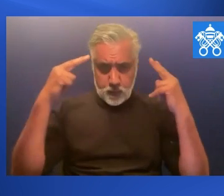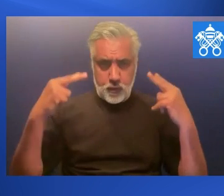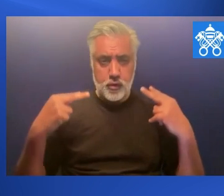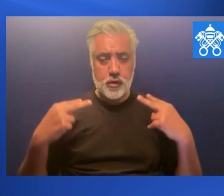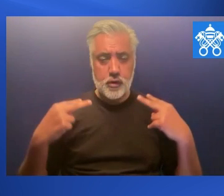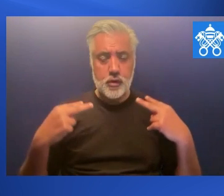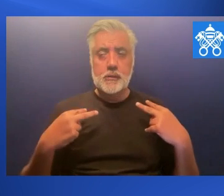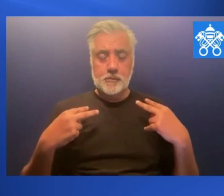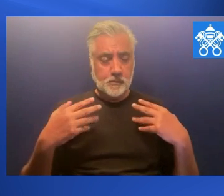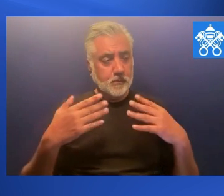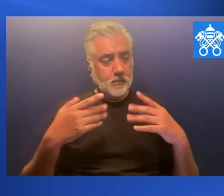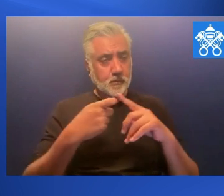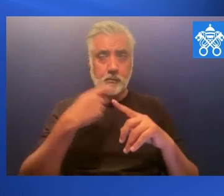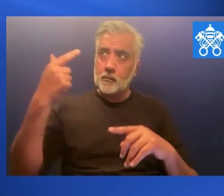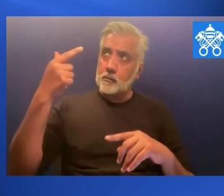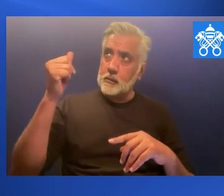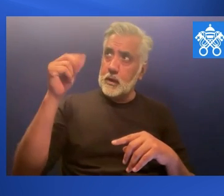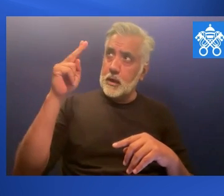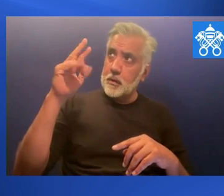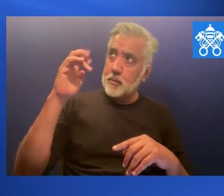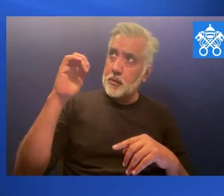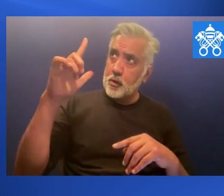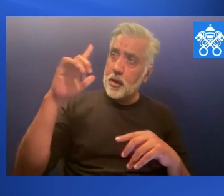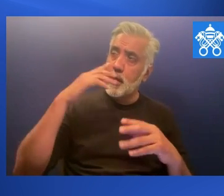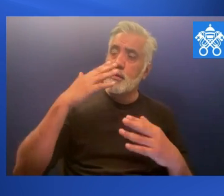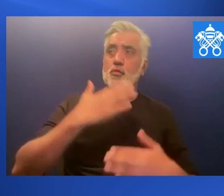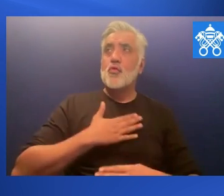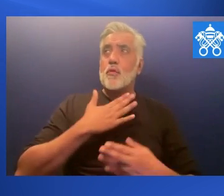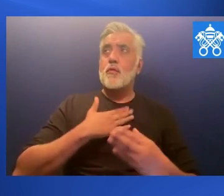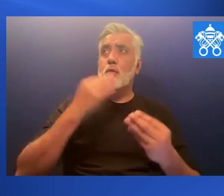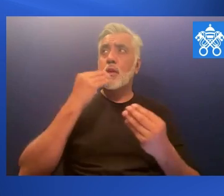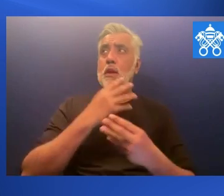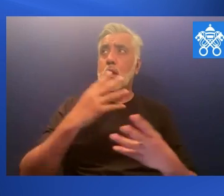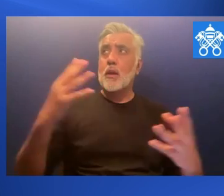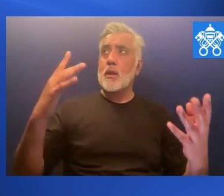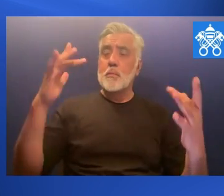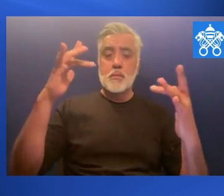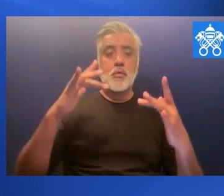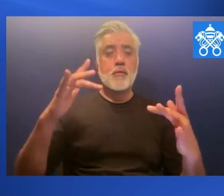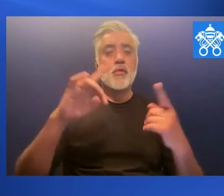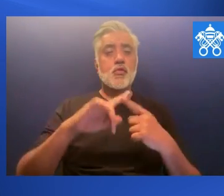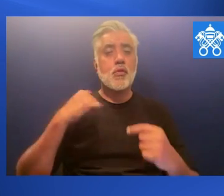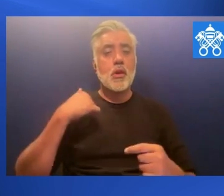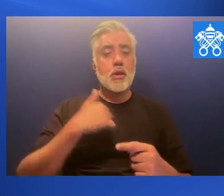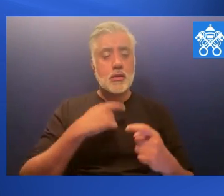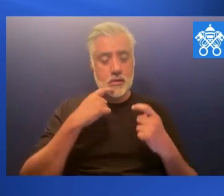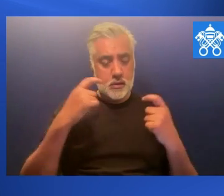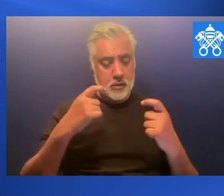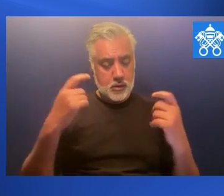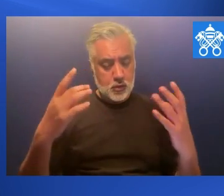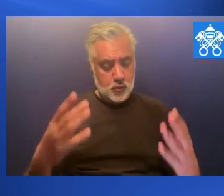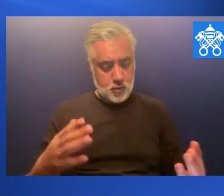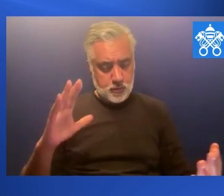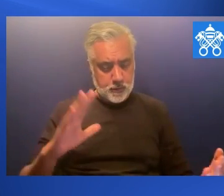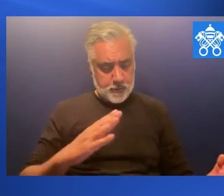wondering, yet remainest ever virgin. Taking from Gabriel's lips that joyful hail, be